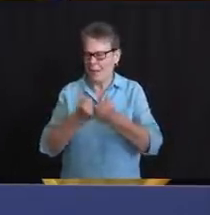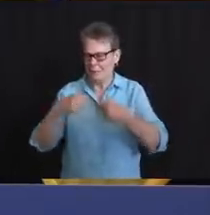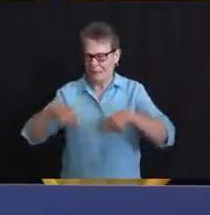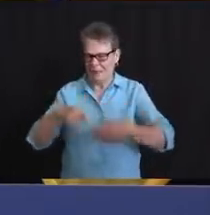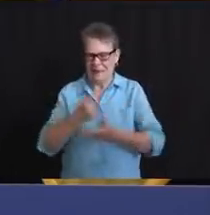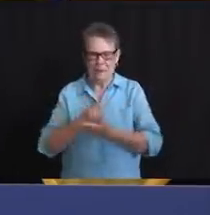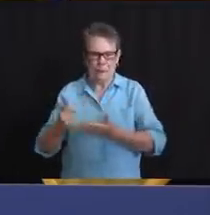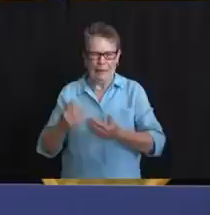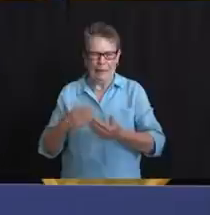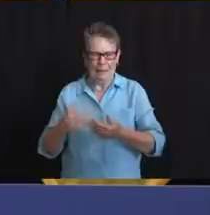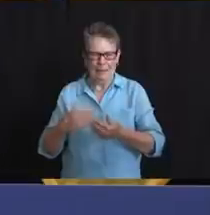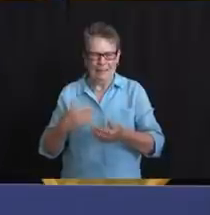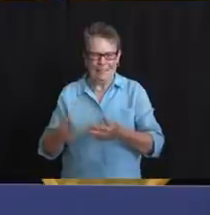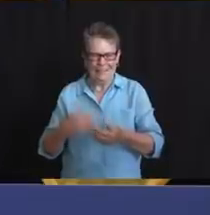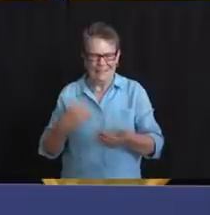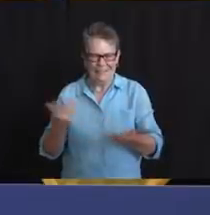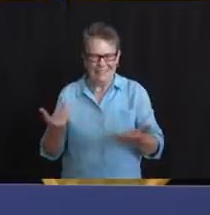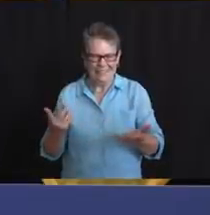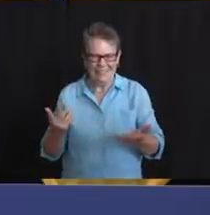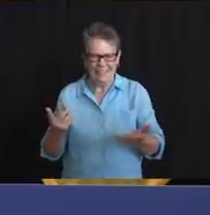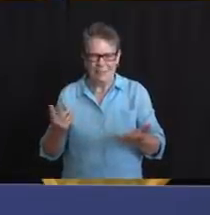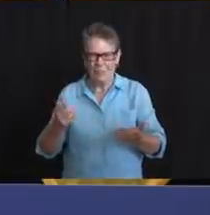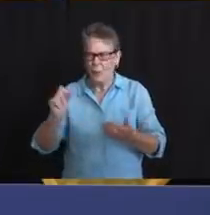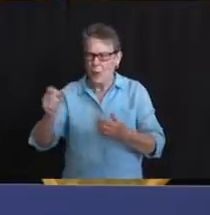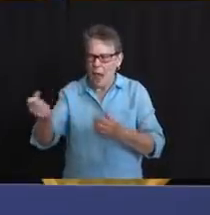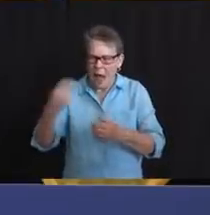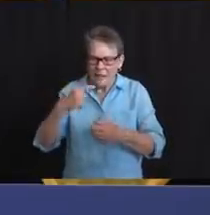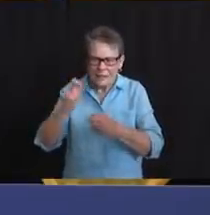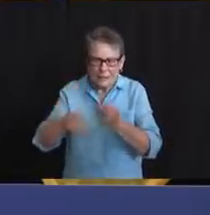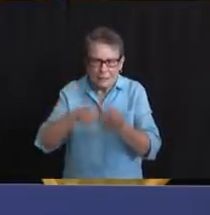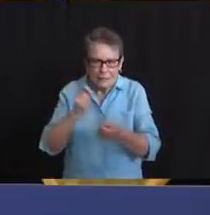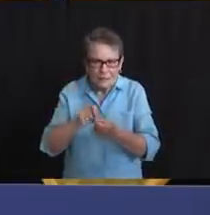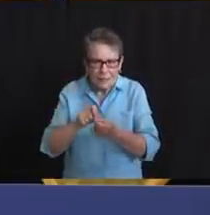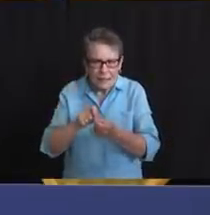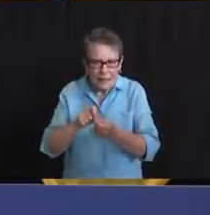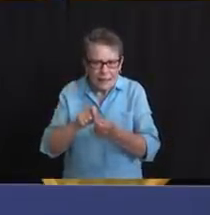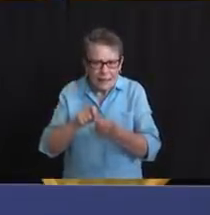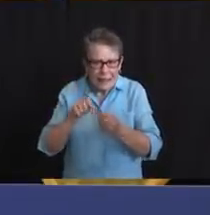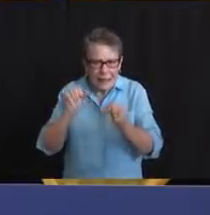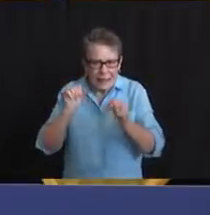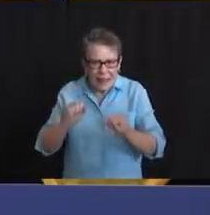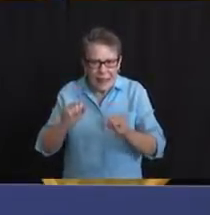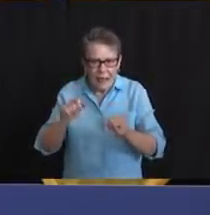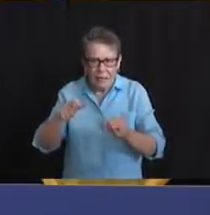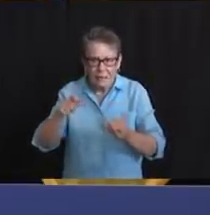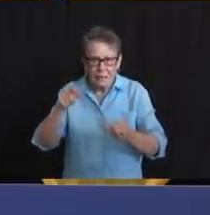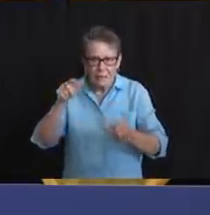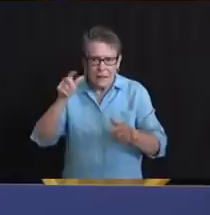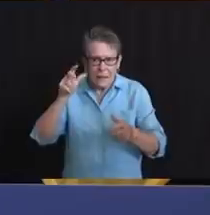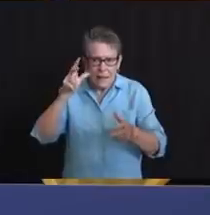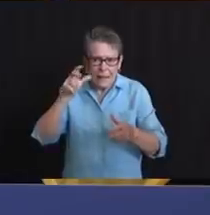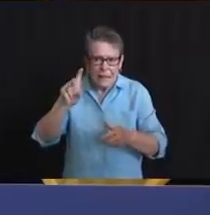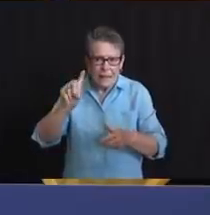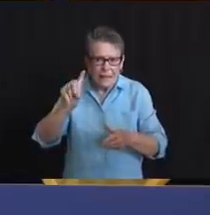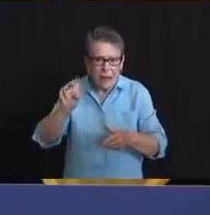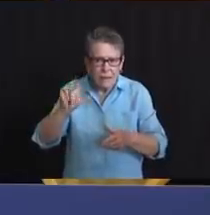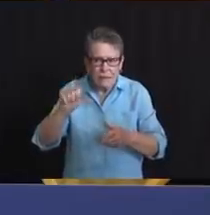So I think you're asking very specifically, if the Devils had a game on June 4th, could they sell it out? And the answer